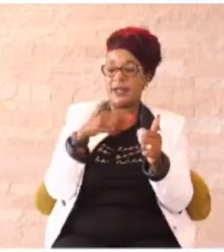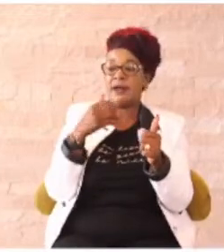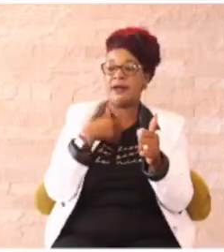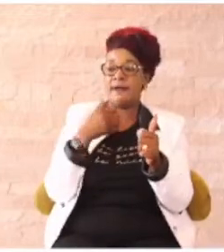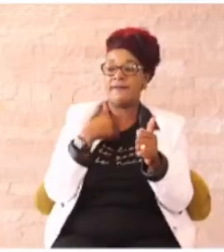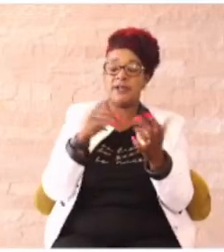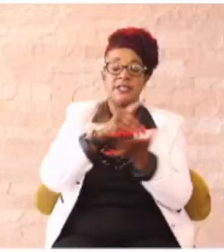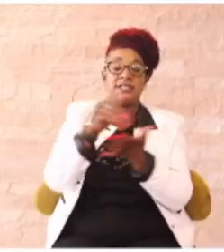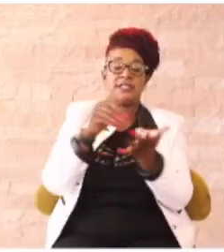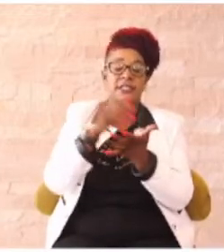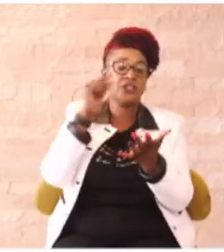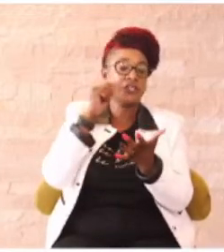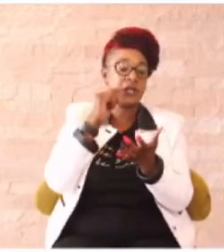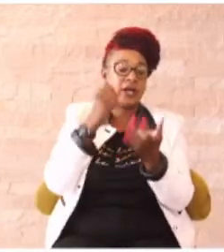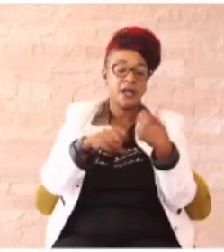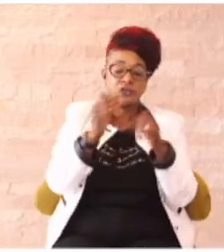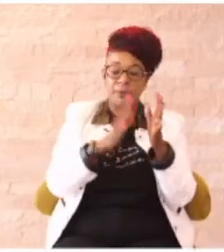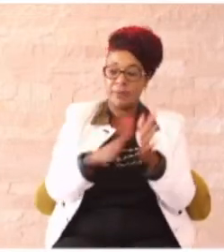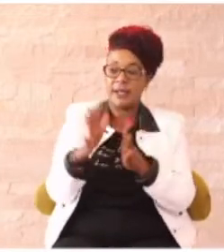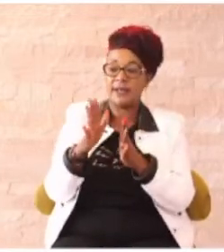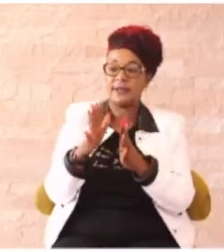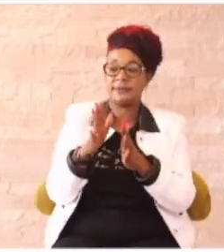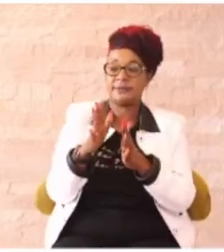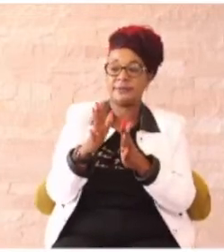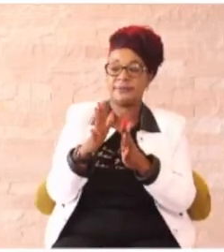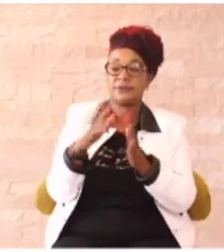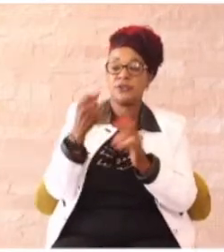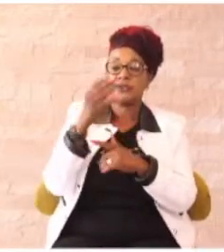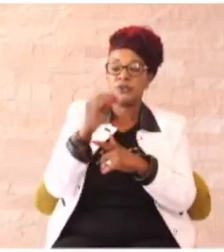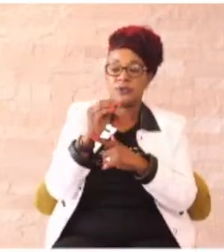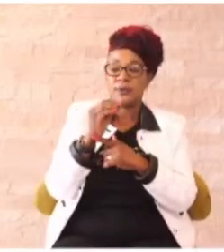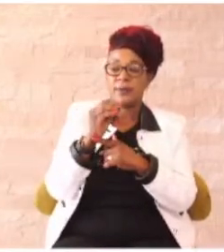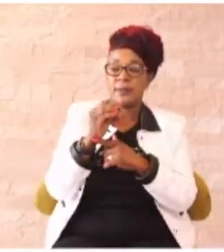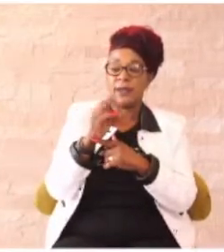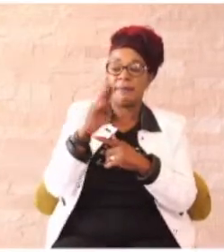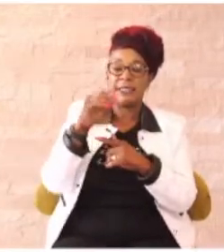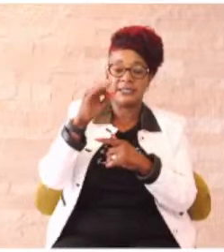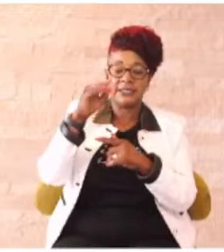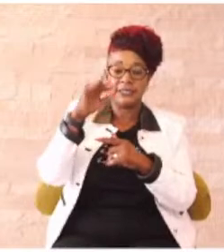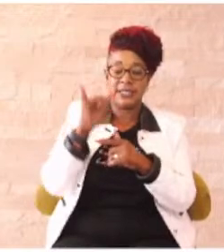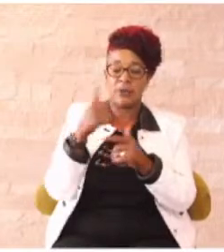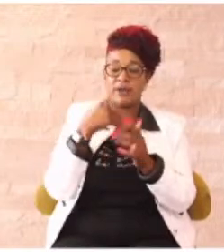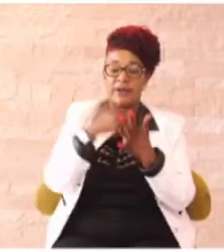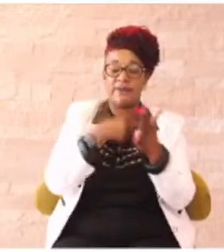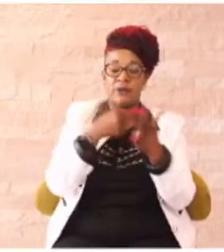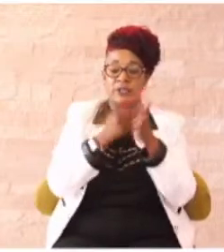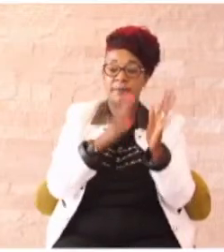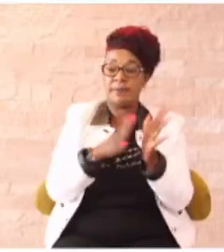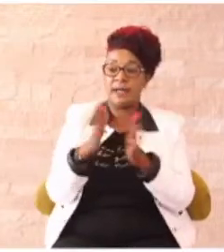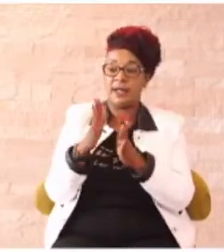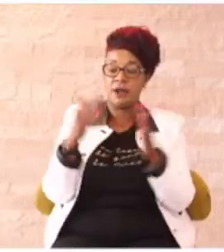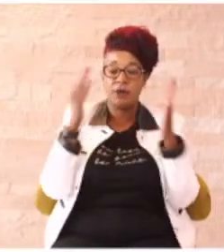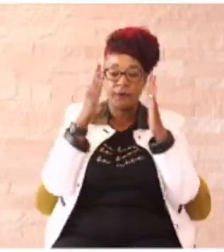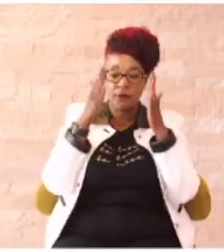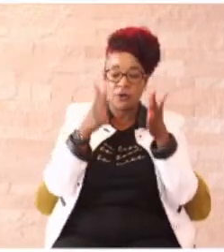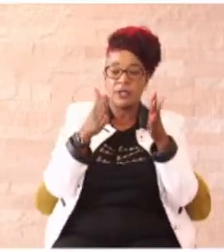district gender action plans and advocacy plans. So in Masindi, their advocacy plan focused